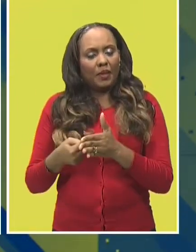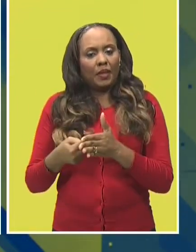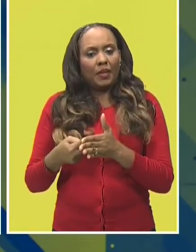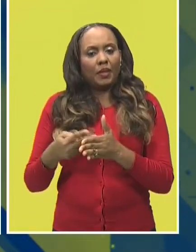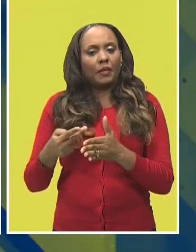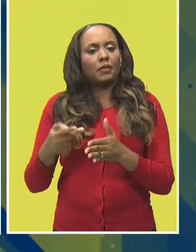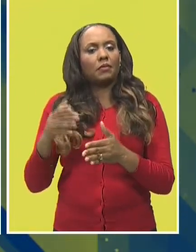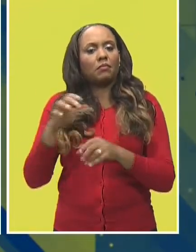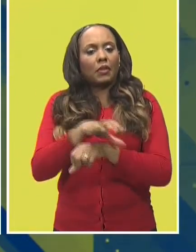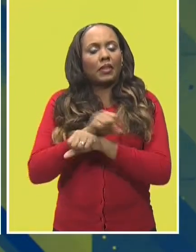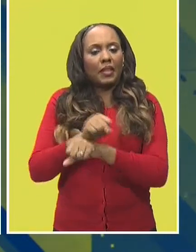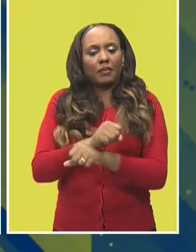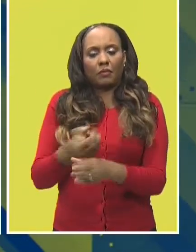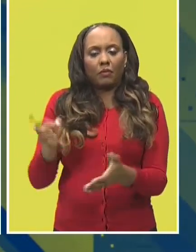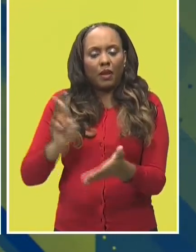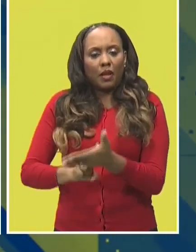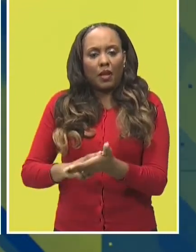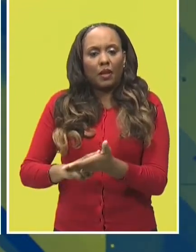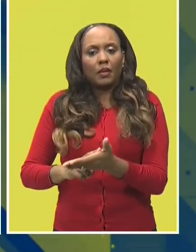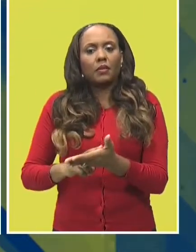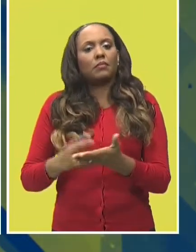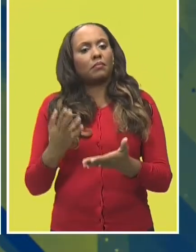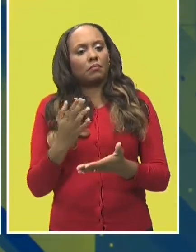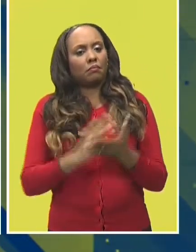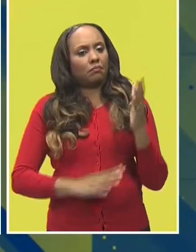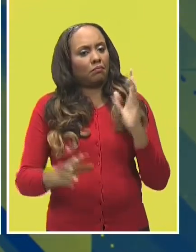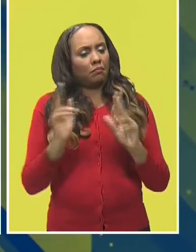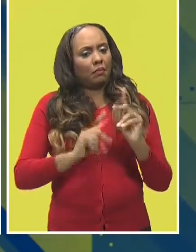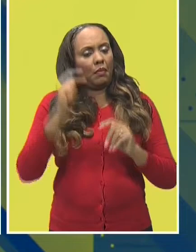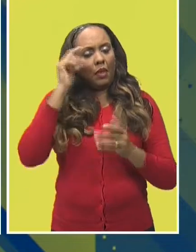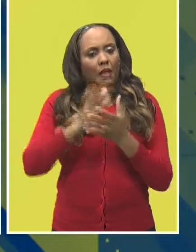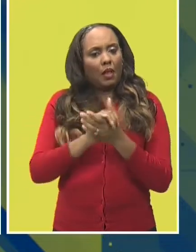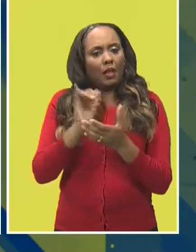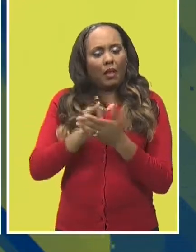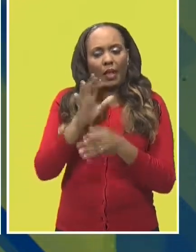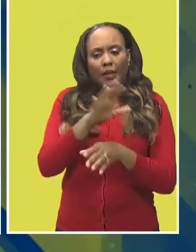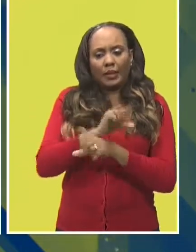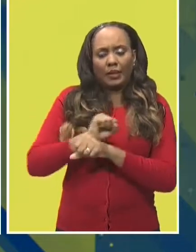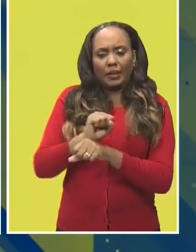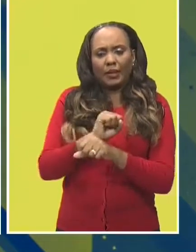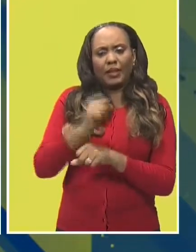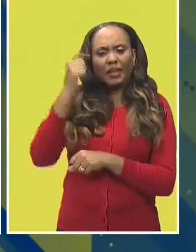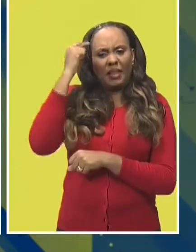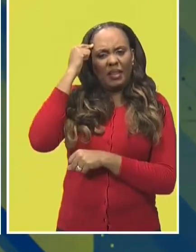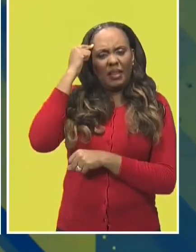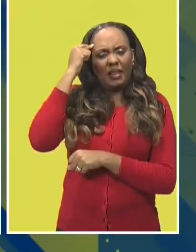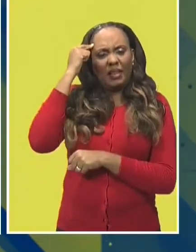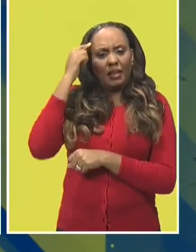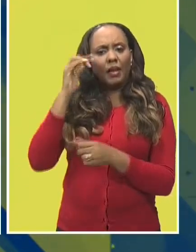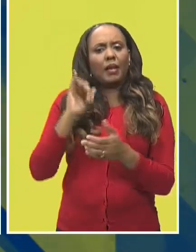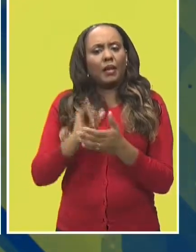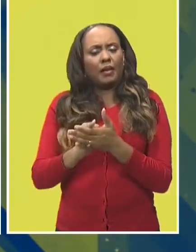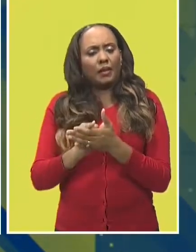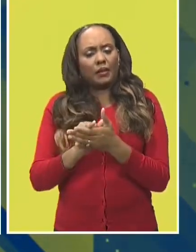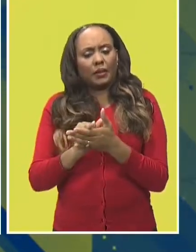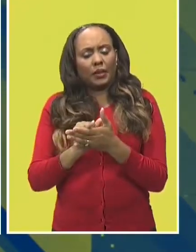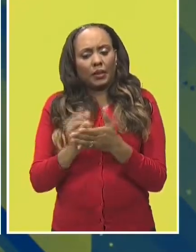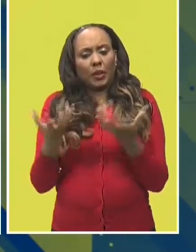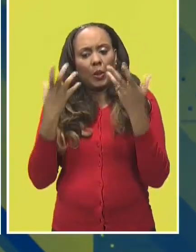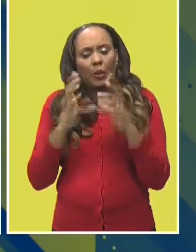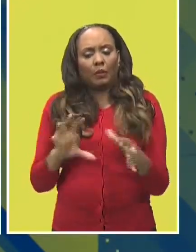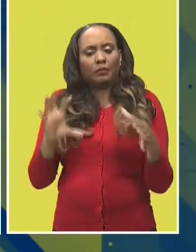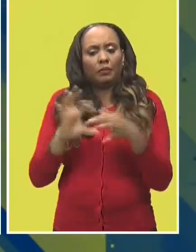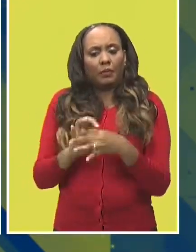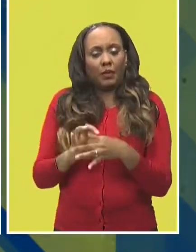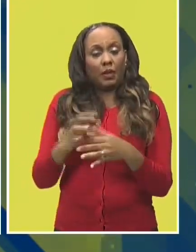slaves. Historians believe that slaves interpreted some of the parliamentary proposals as preparatory to emancipation and took action when